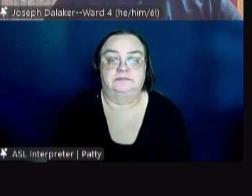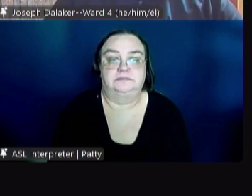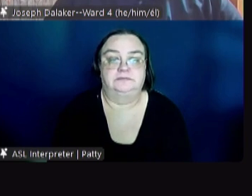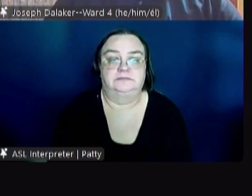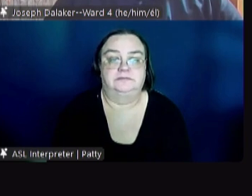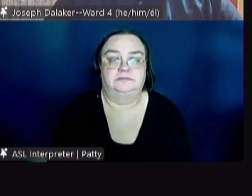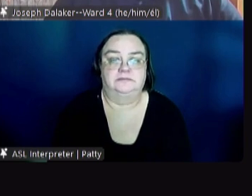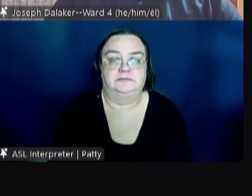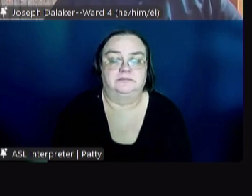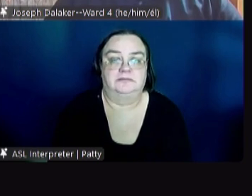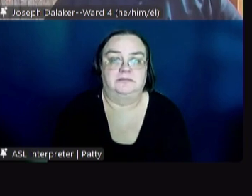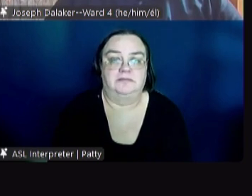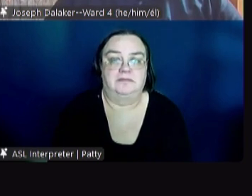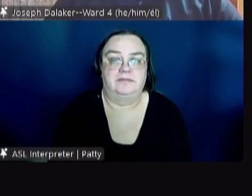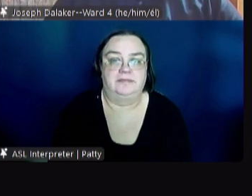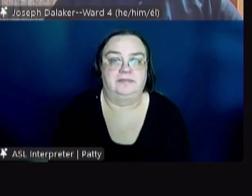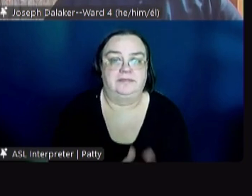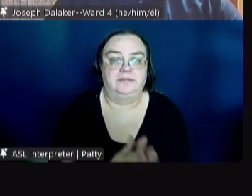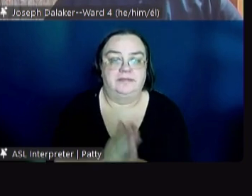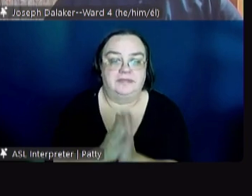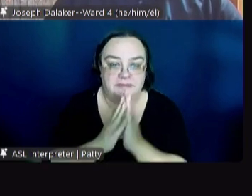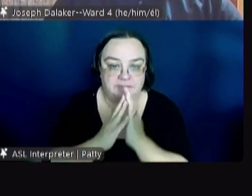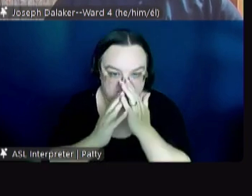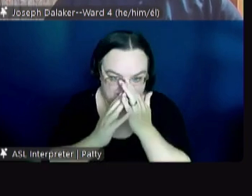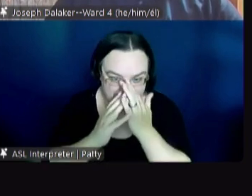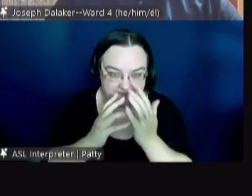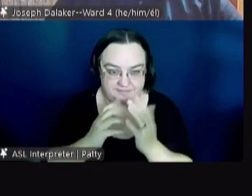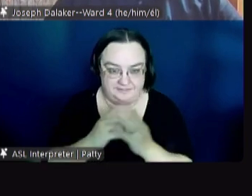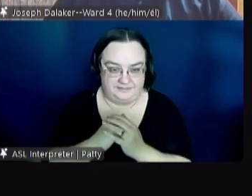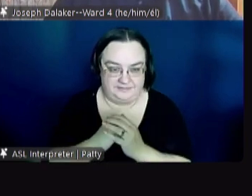So this looks like it's working, so I will